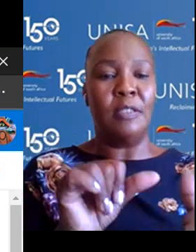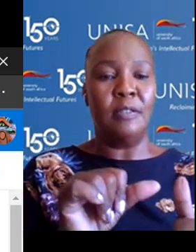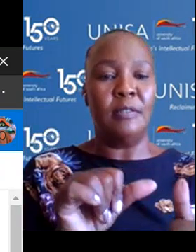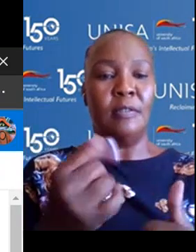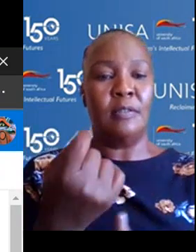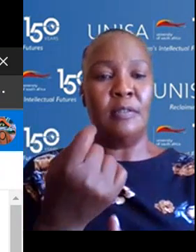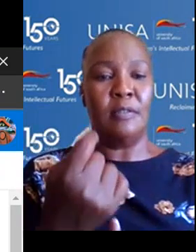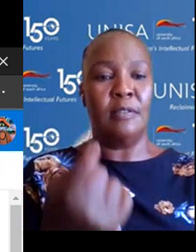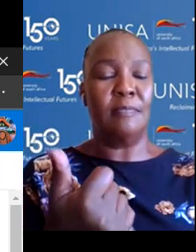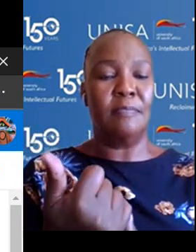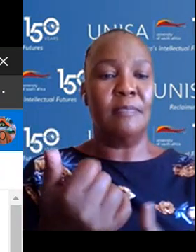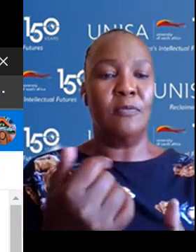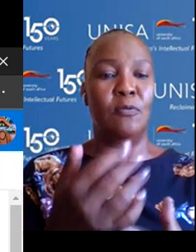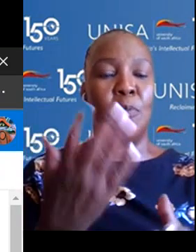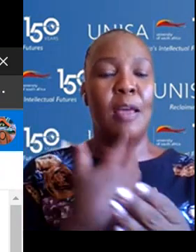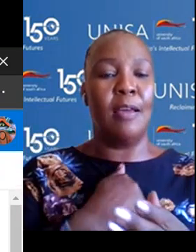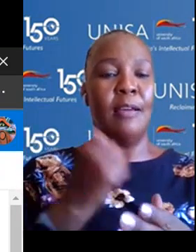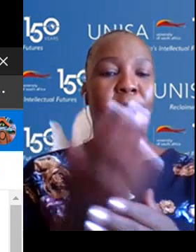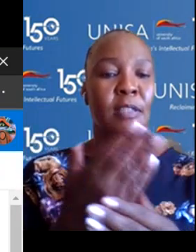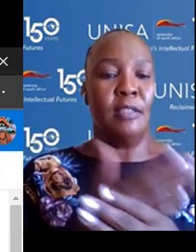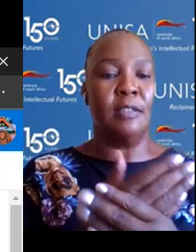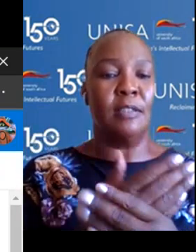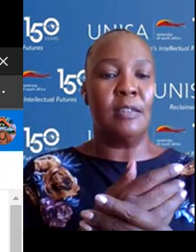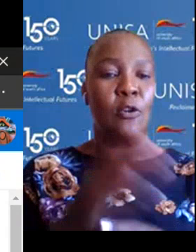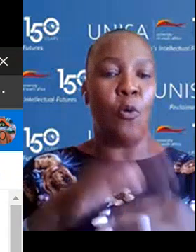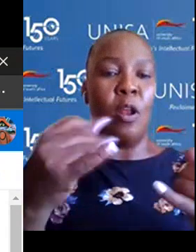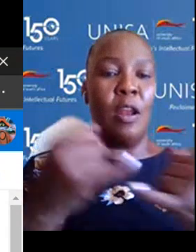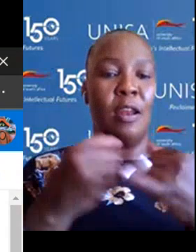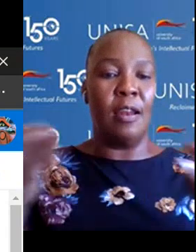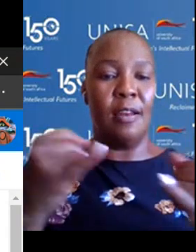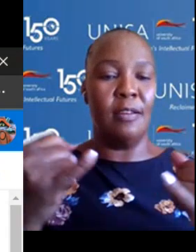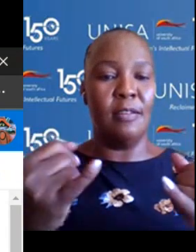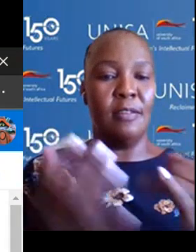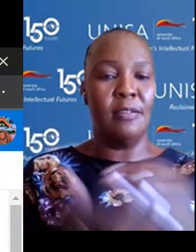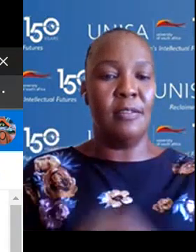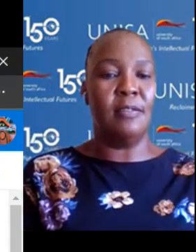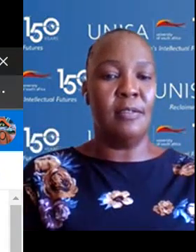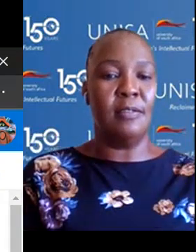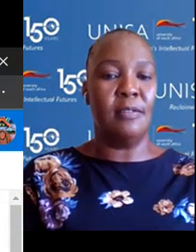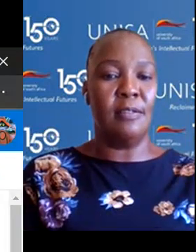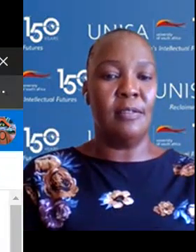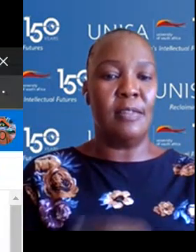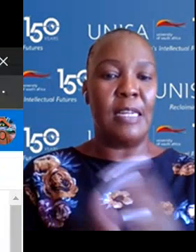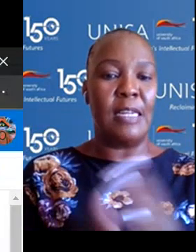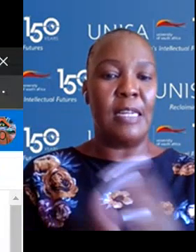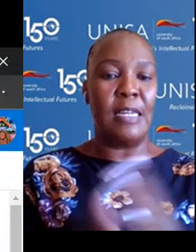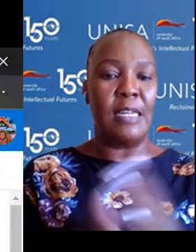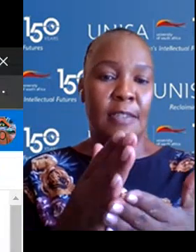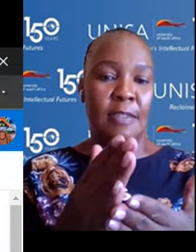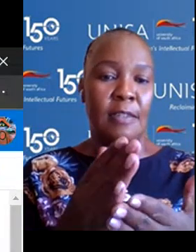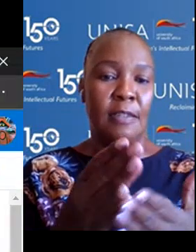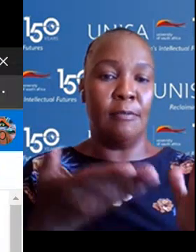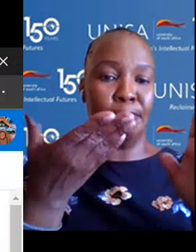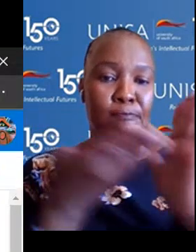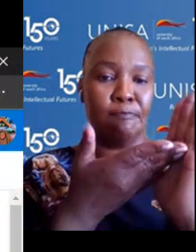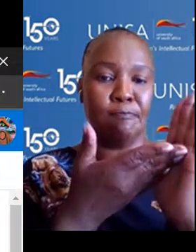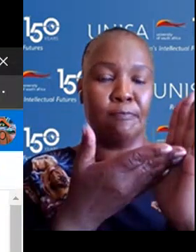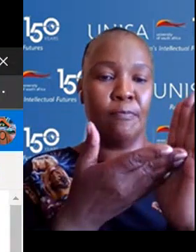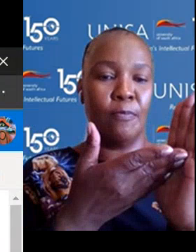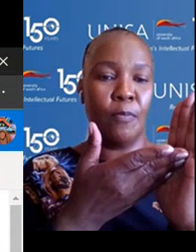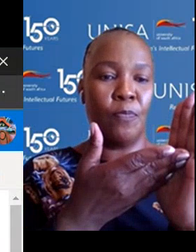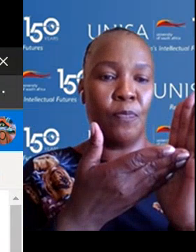to my files. There is online. There's the share button. Now let